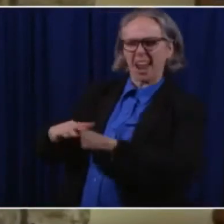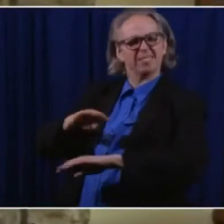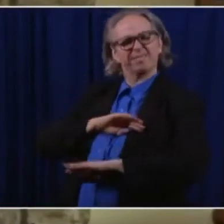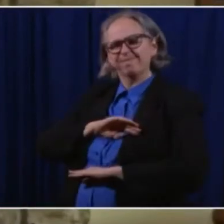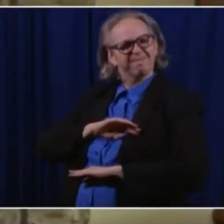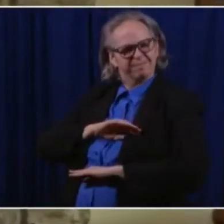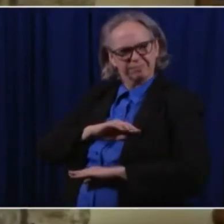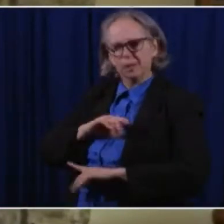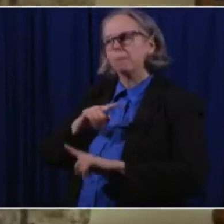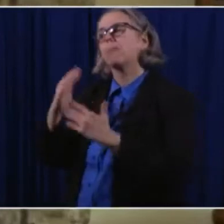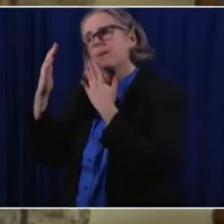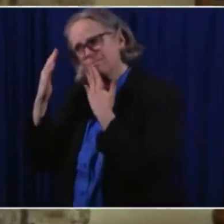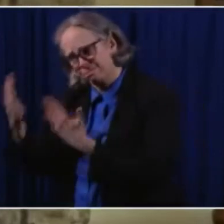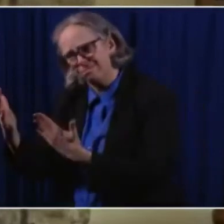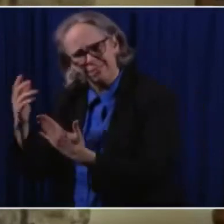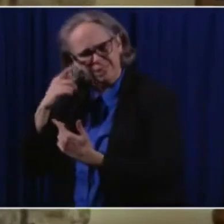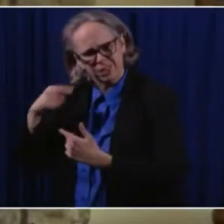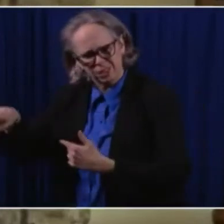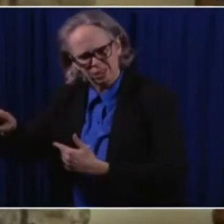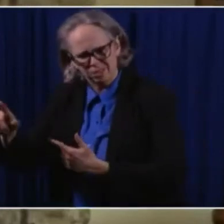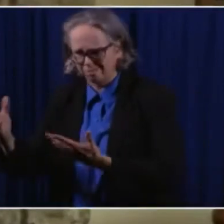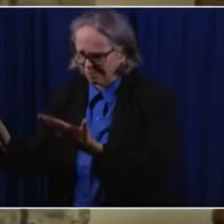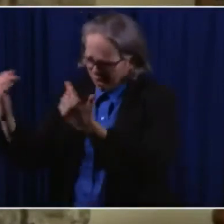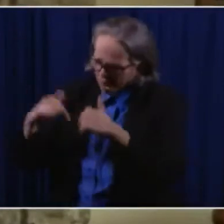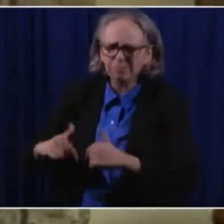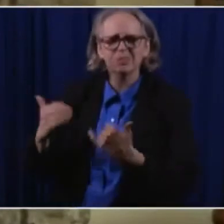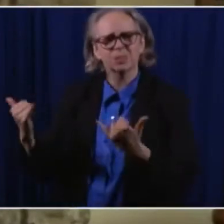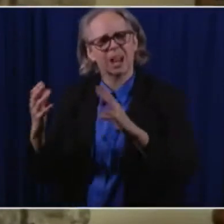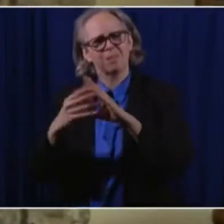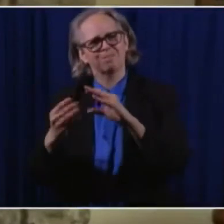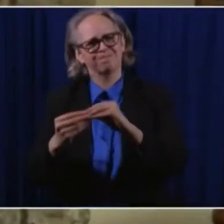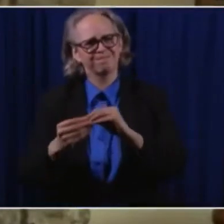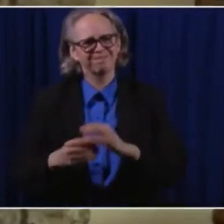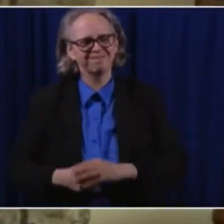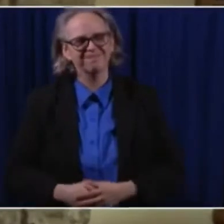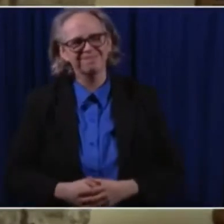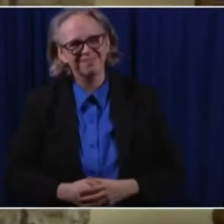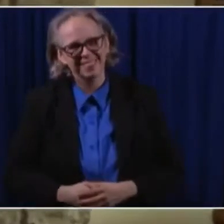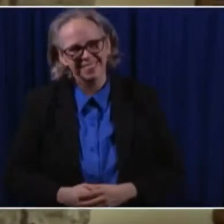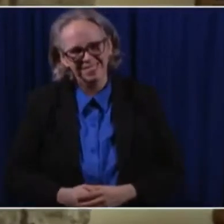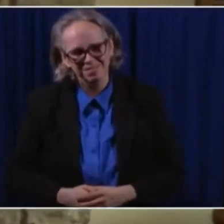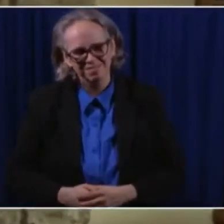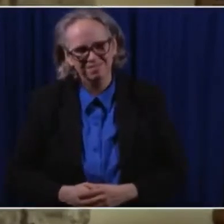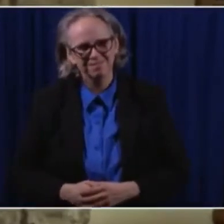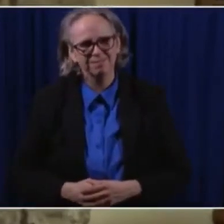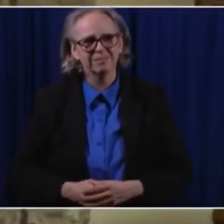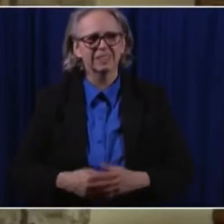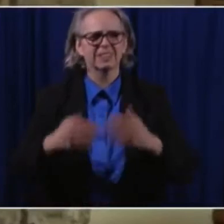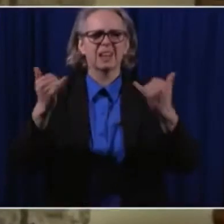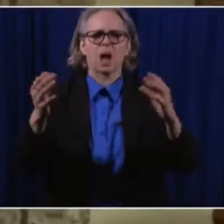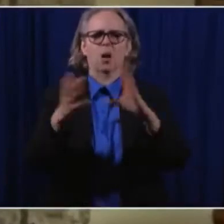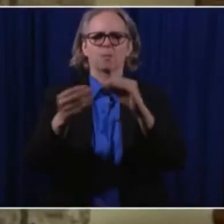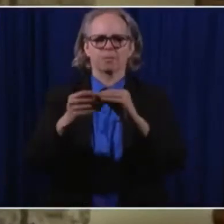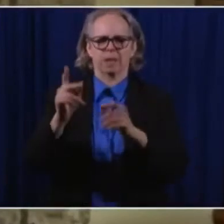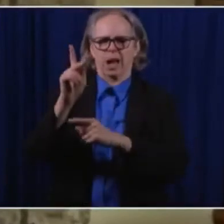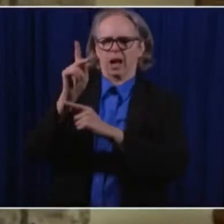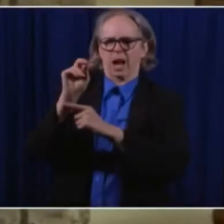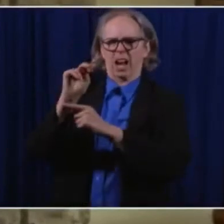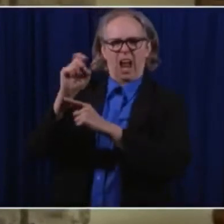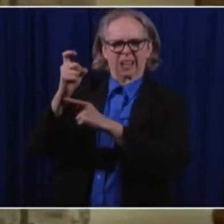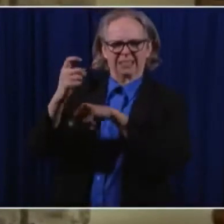on. Thank Appreciate you it. for the opportunity. I very appreciate much. it. Thank you. We're now going to go to Knox County. Bruce